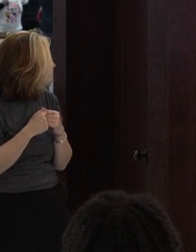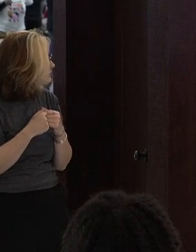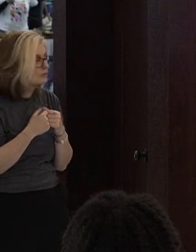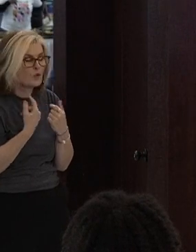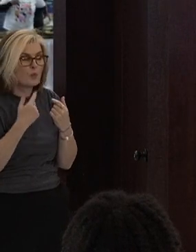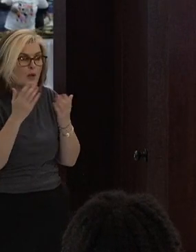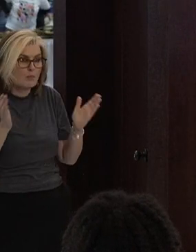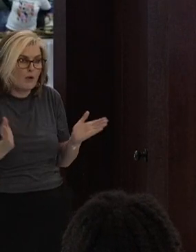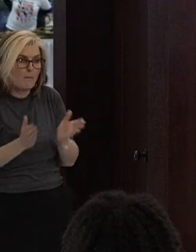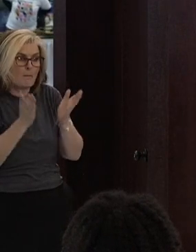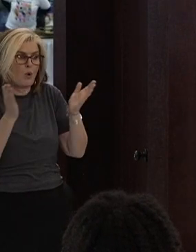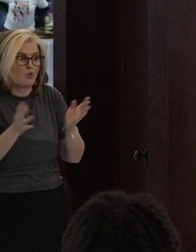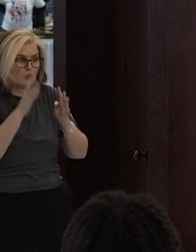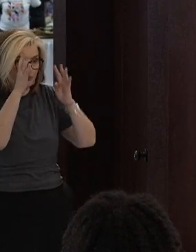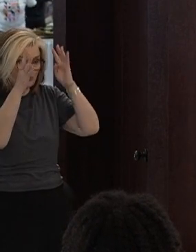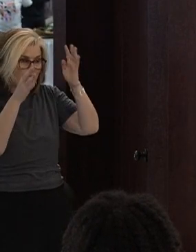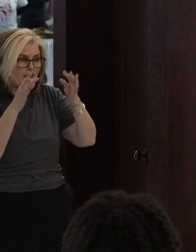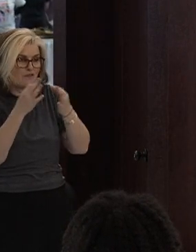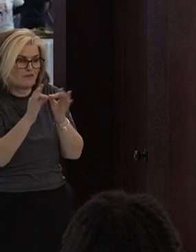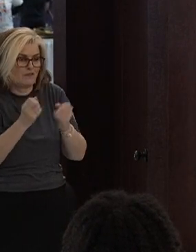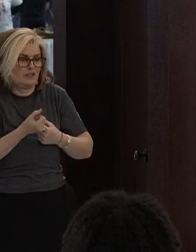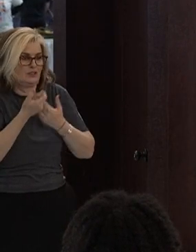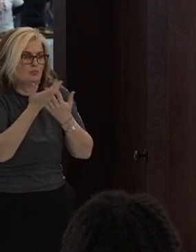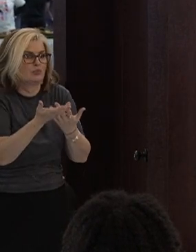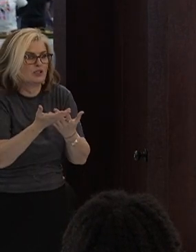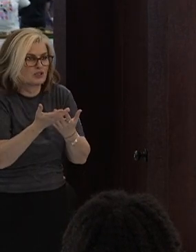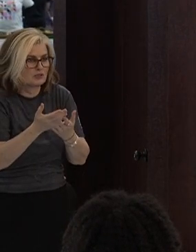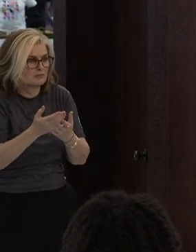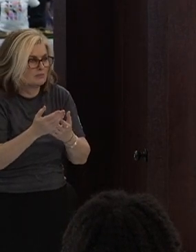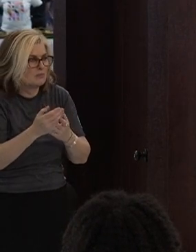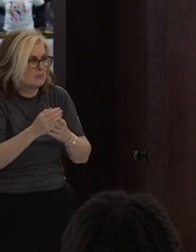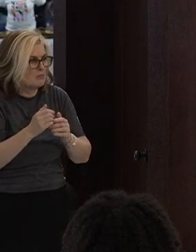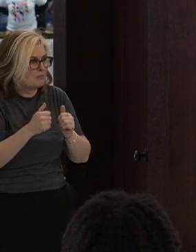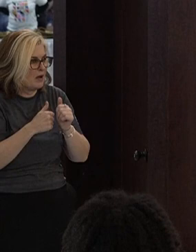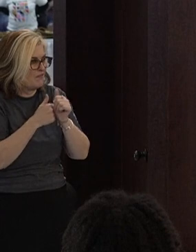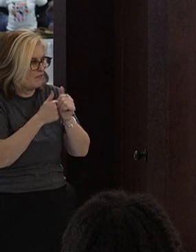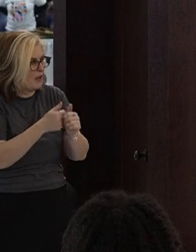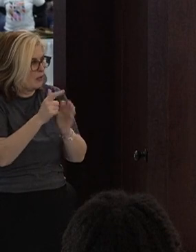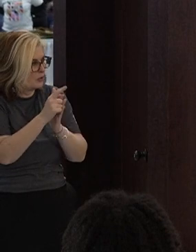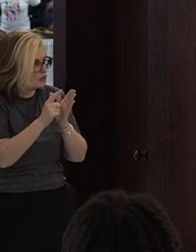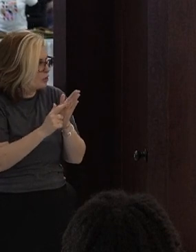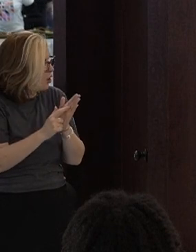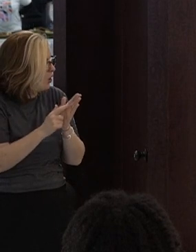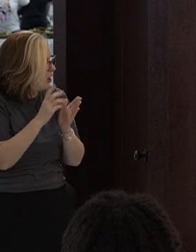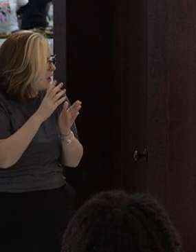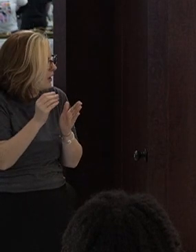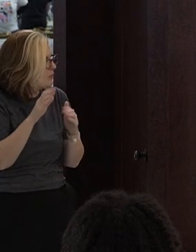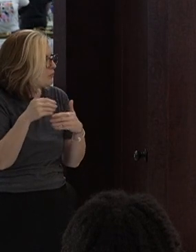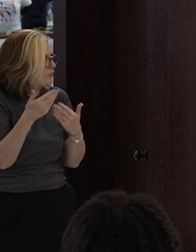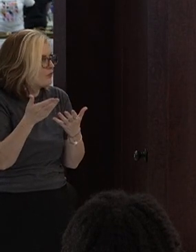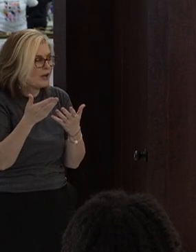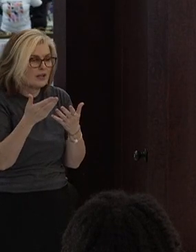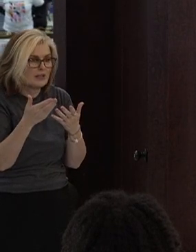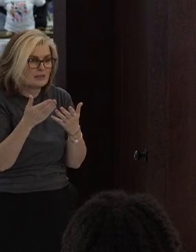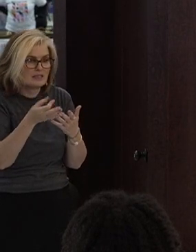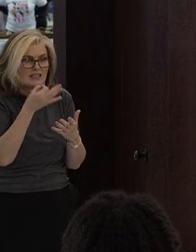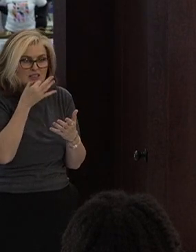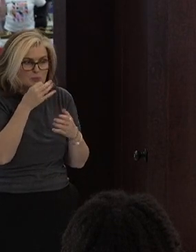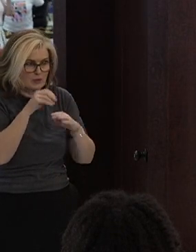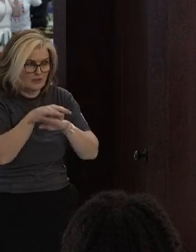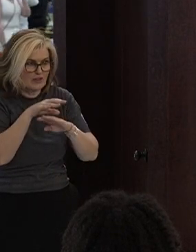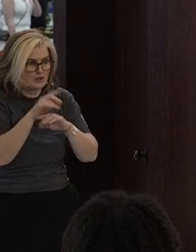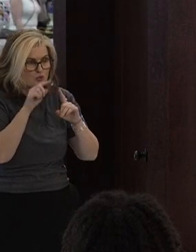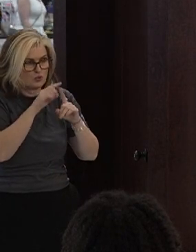We promote creativity and free expression by administering the copyright law and providing expert advice